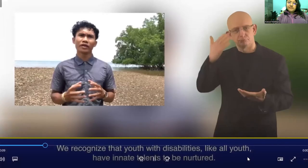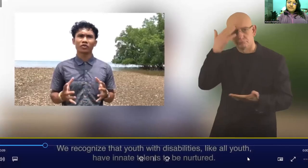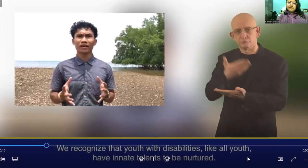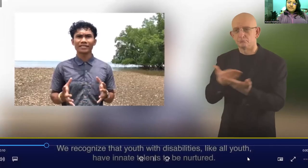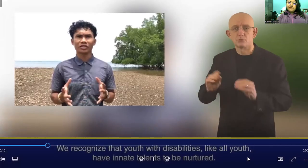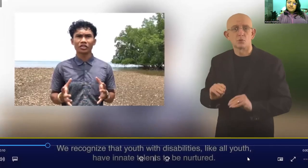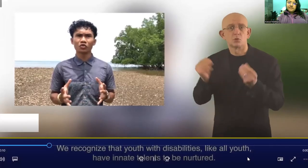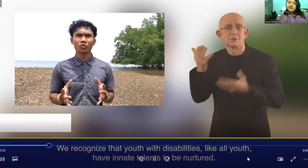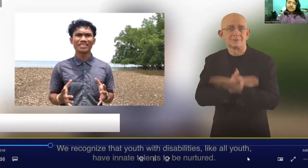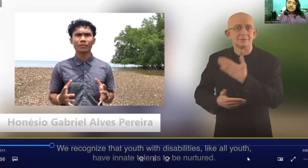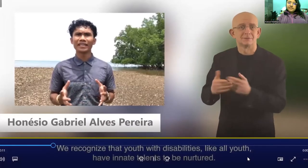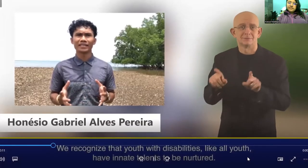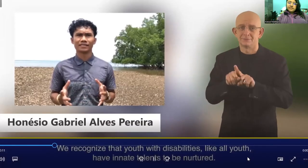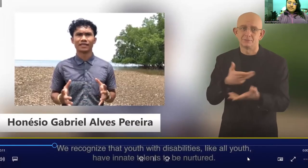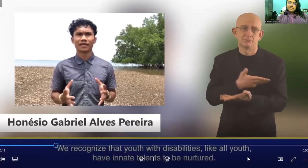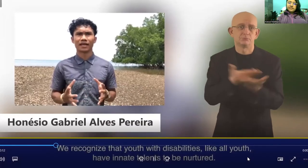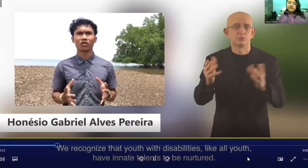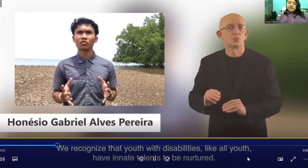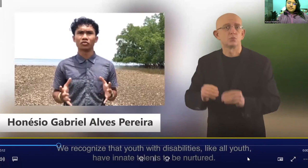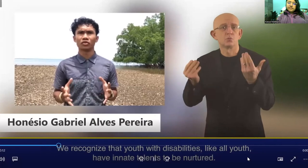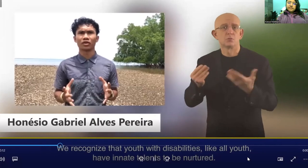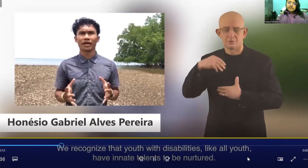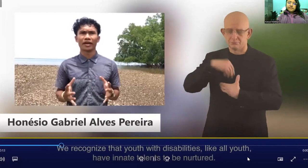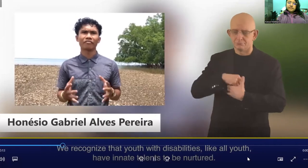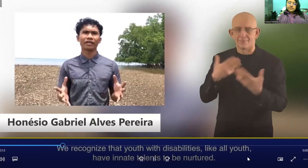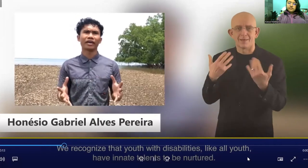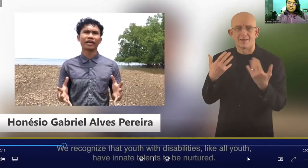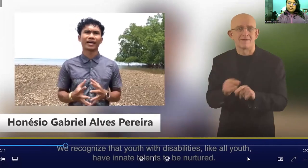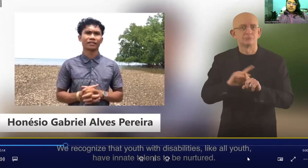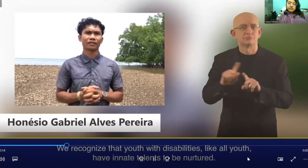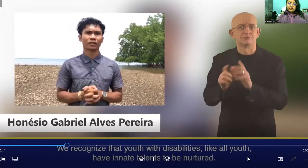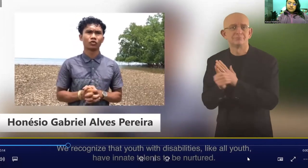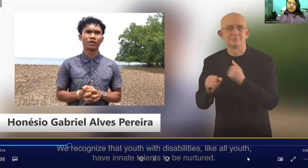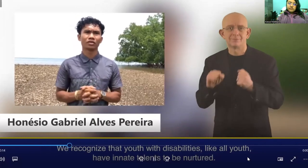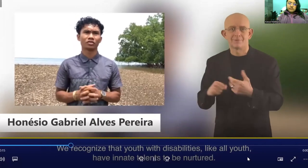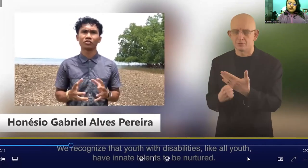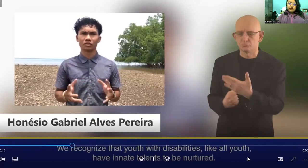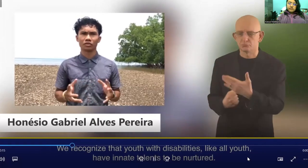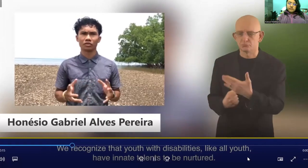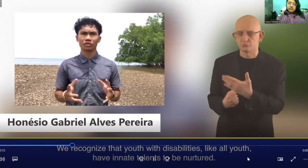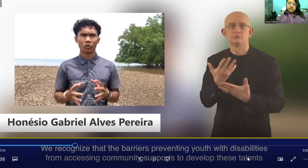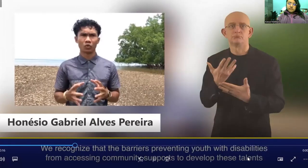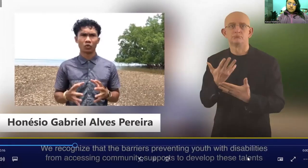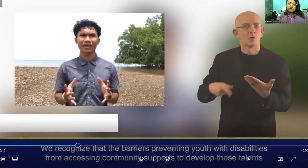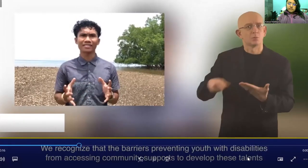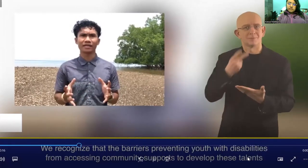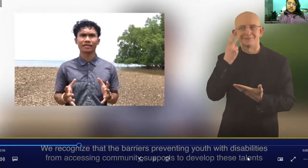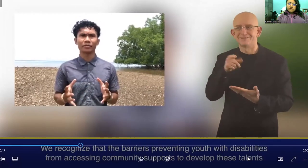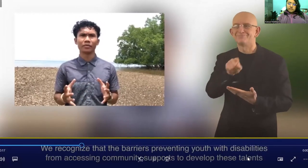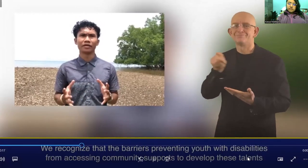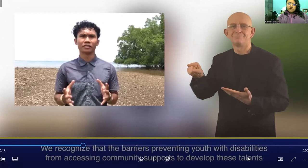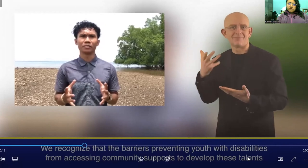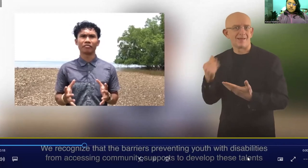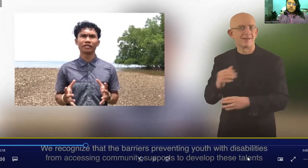We recognize that youth with disabilities, like all youth, have innate talent to be nurtured. We recognize that